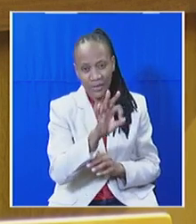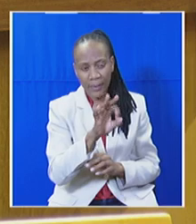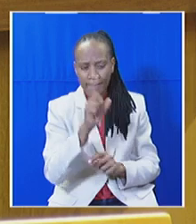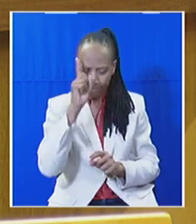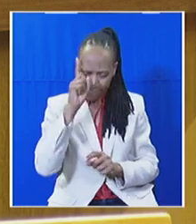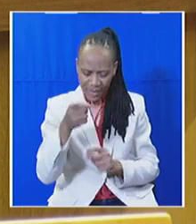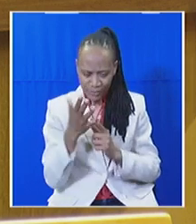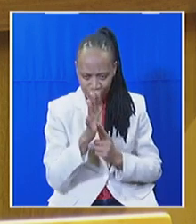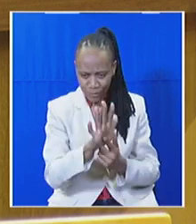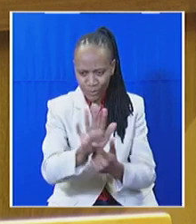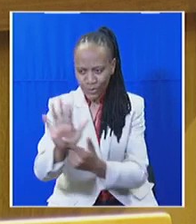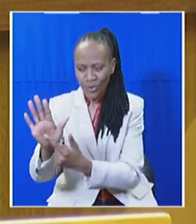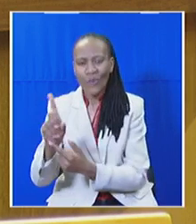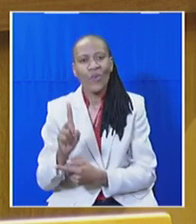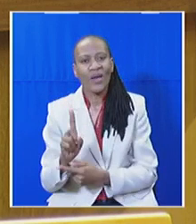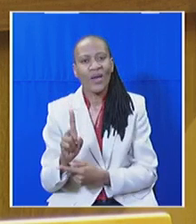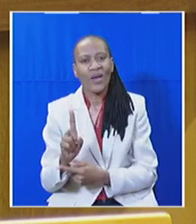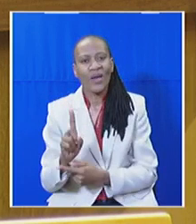to show respect for,